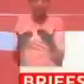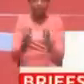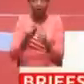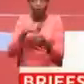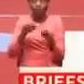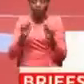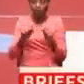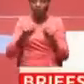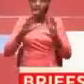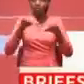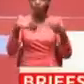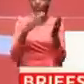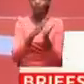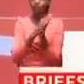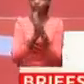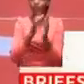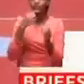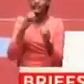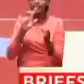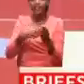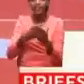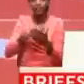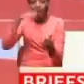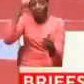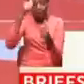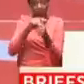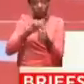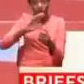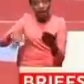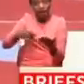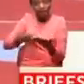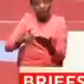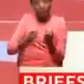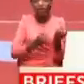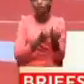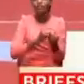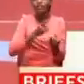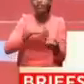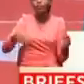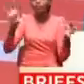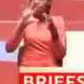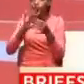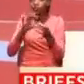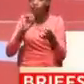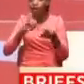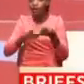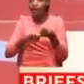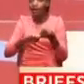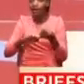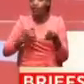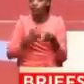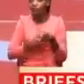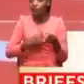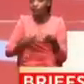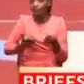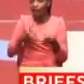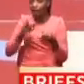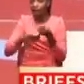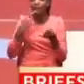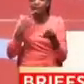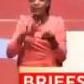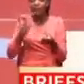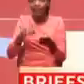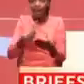today to share his story. Let me remind you, last week on Saturday, we had his wife, Erica Mukisa, who shared a very chilling story of having